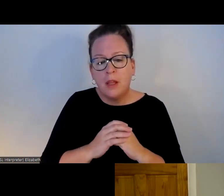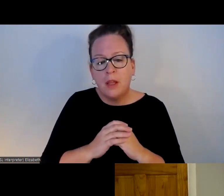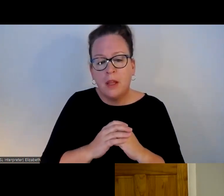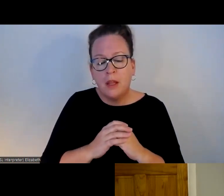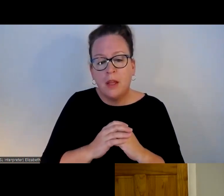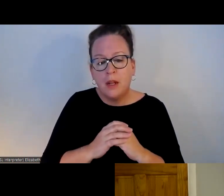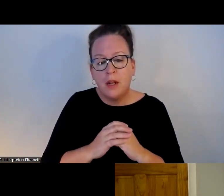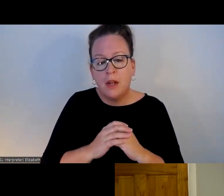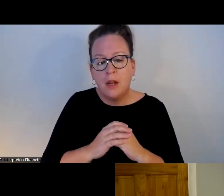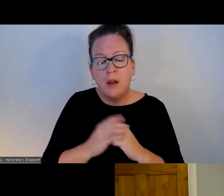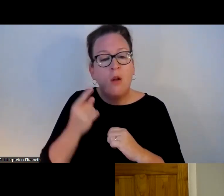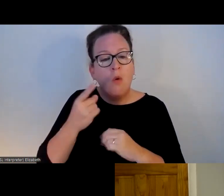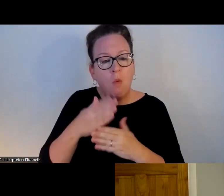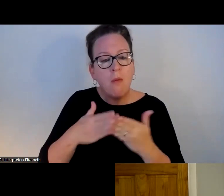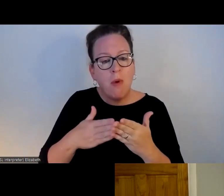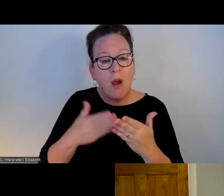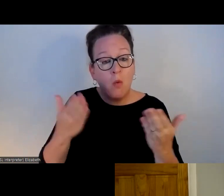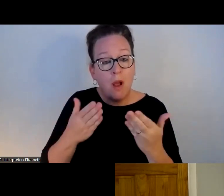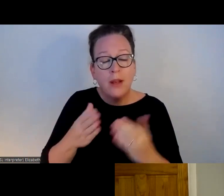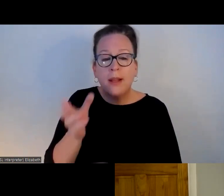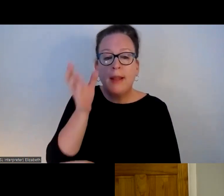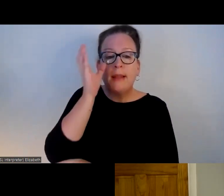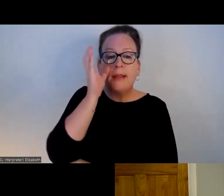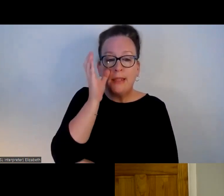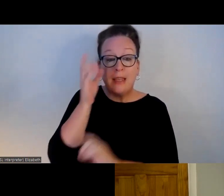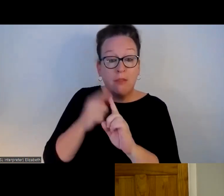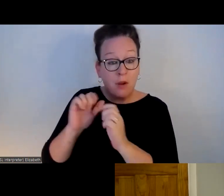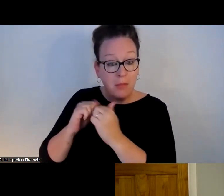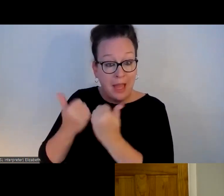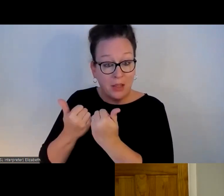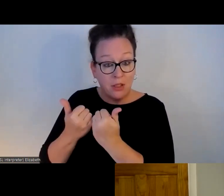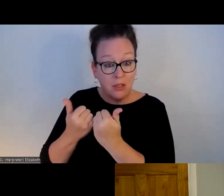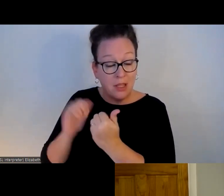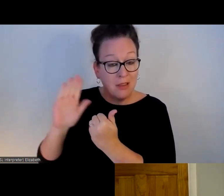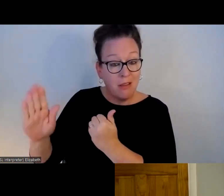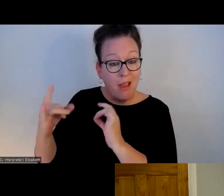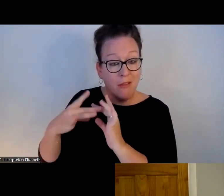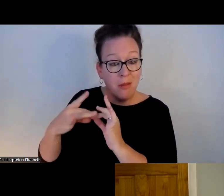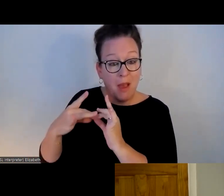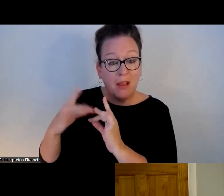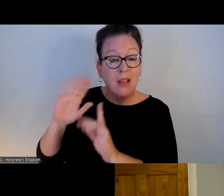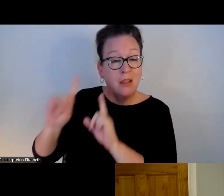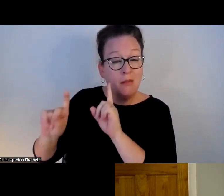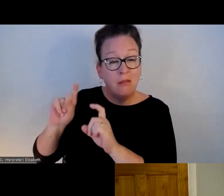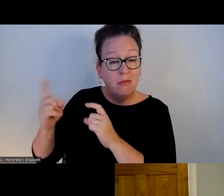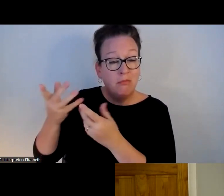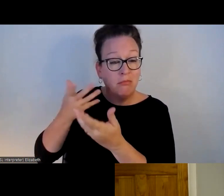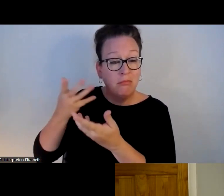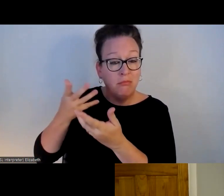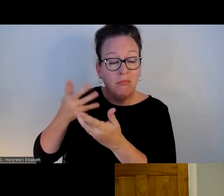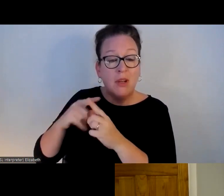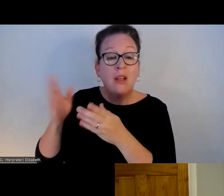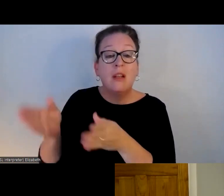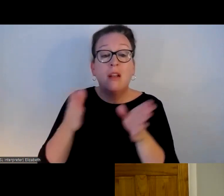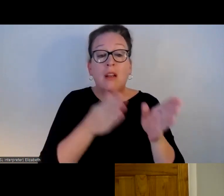me. One piece would be listening from the agencies, right? Like, how are they implementing EJ? And then the other piece could be listening